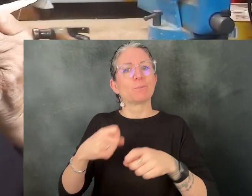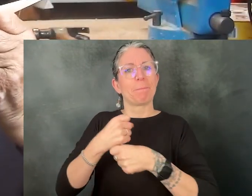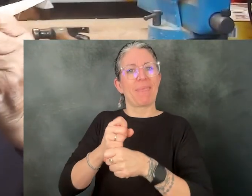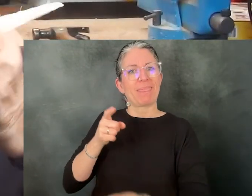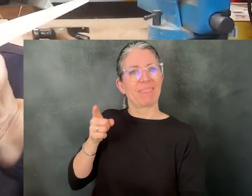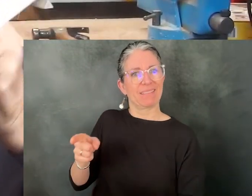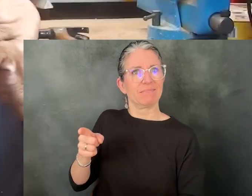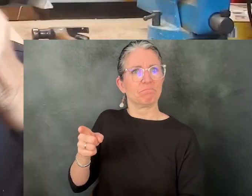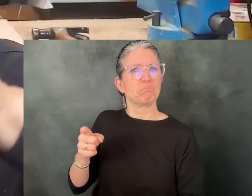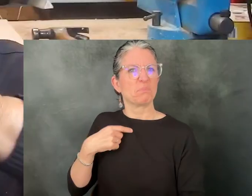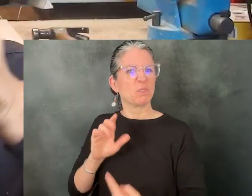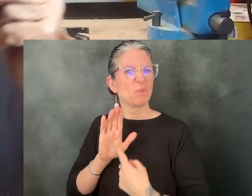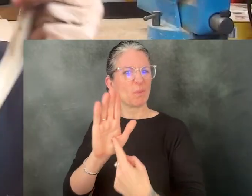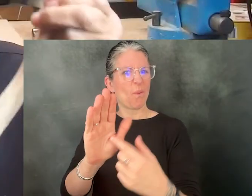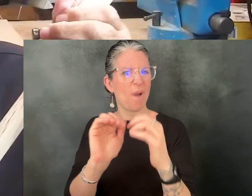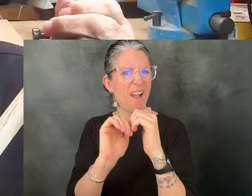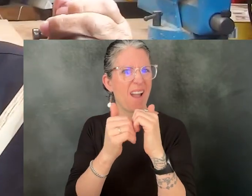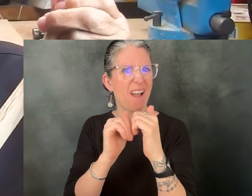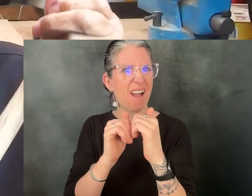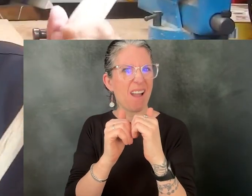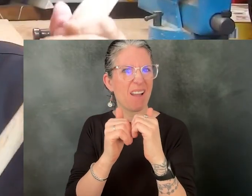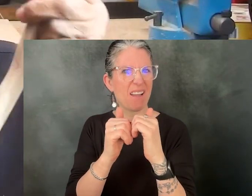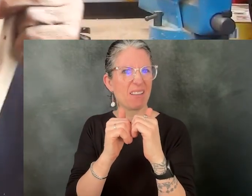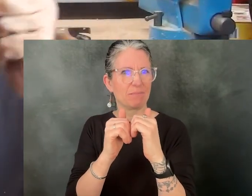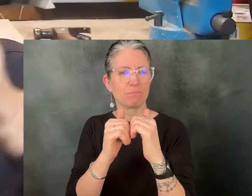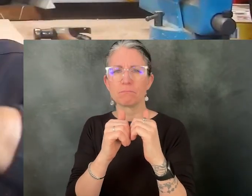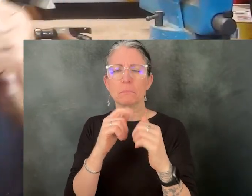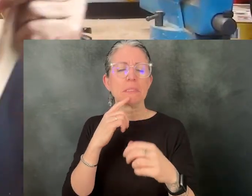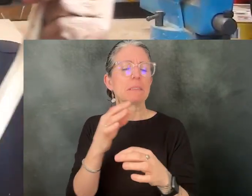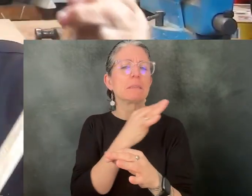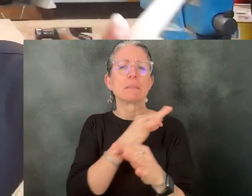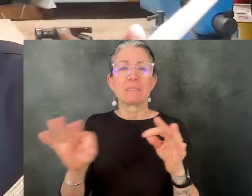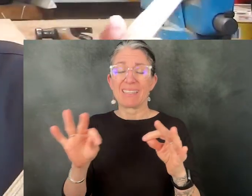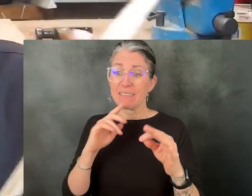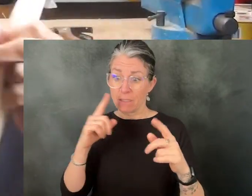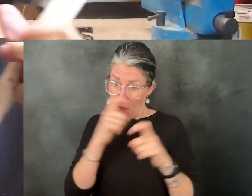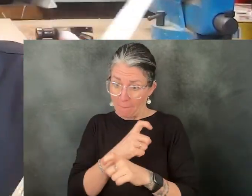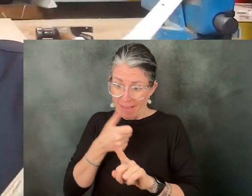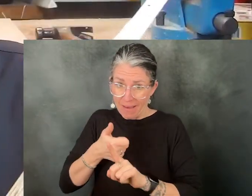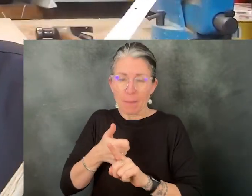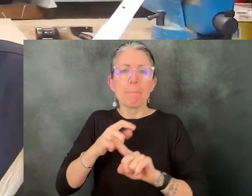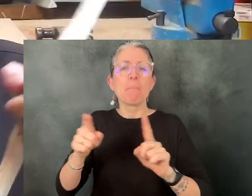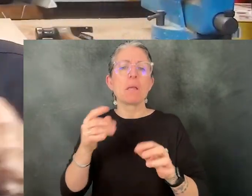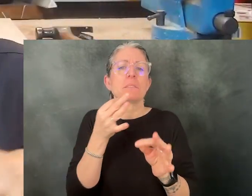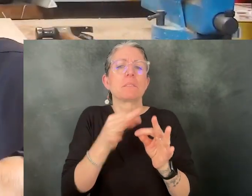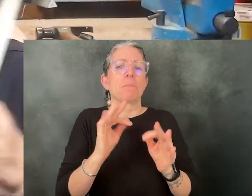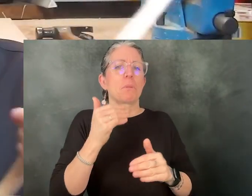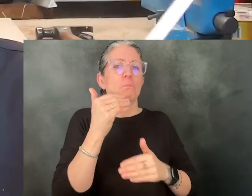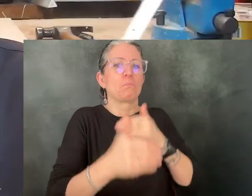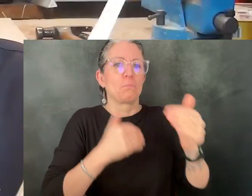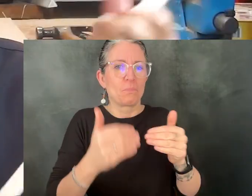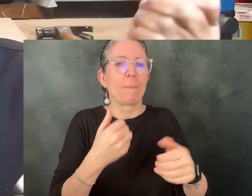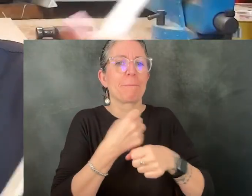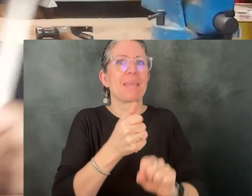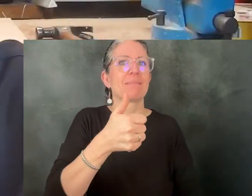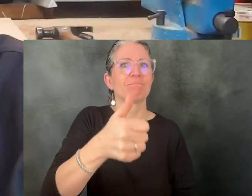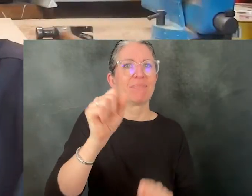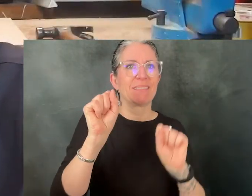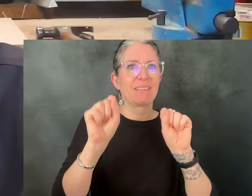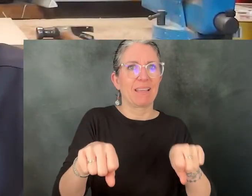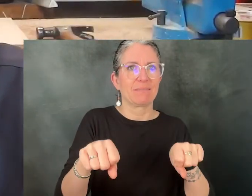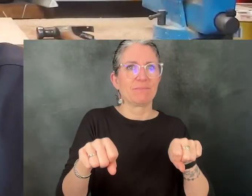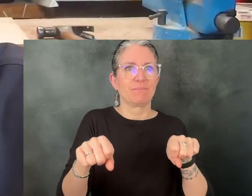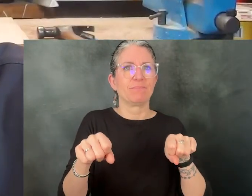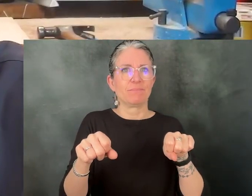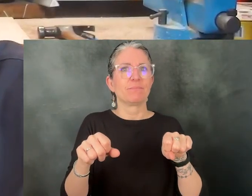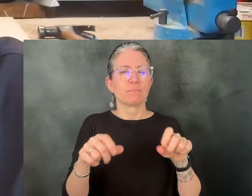stick to reproduce very complicated, odd shapes. Now, maybe you're wondering, well, why would I have to do